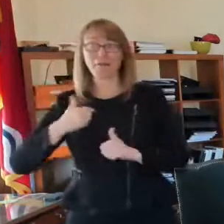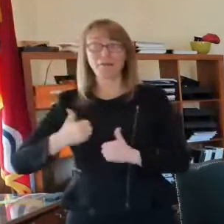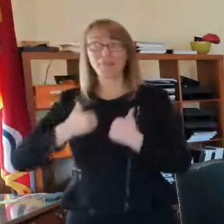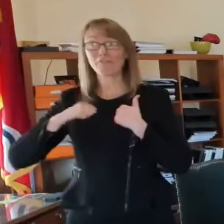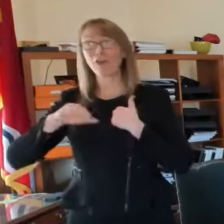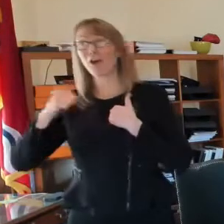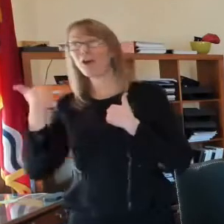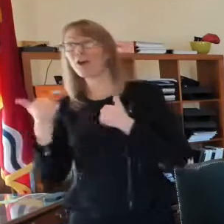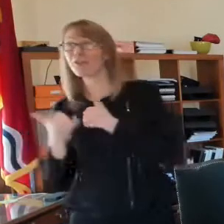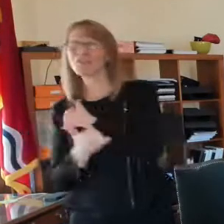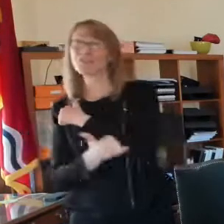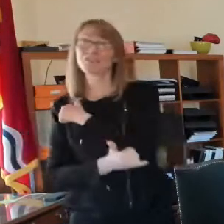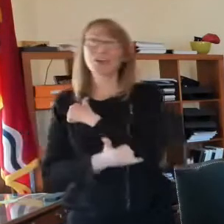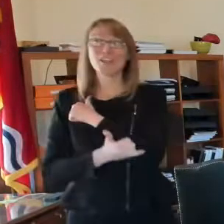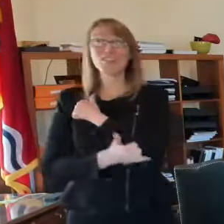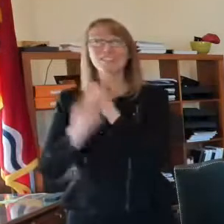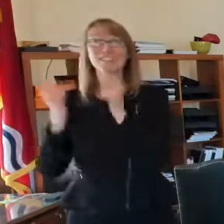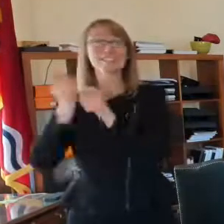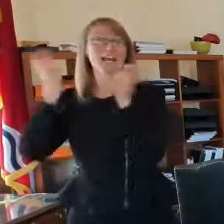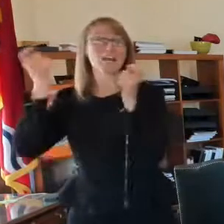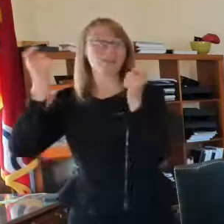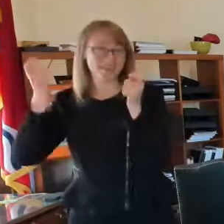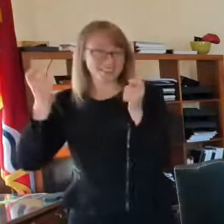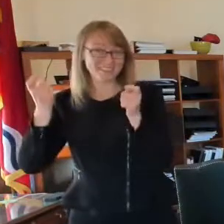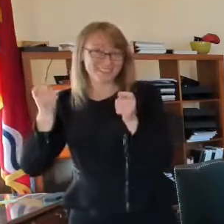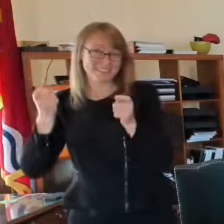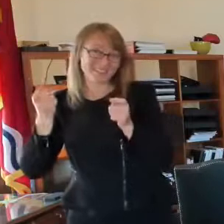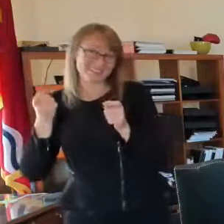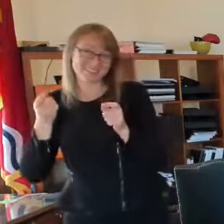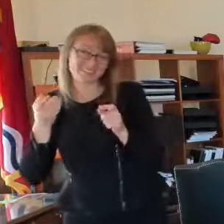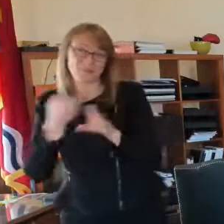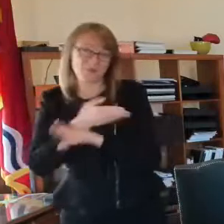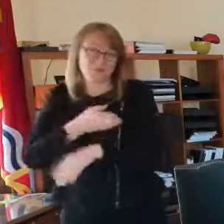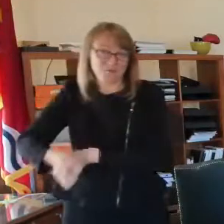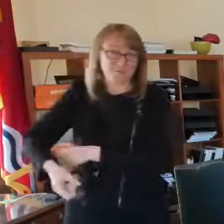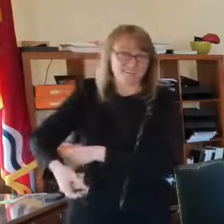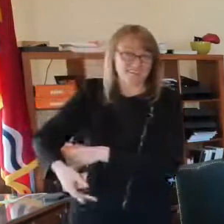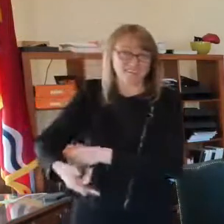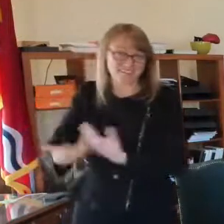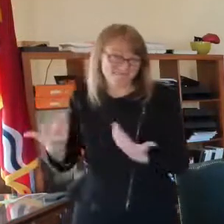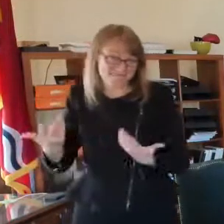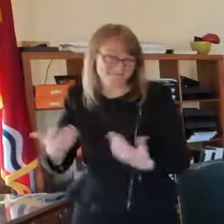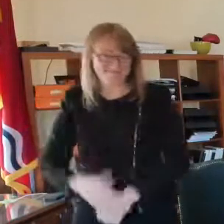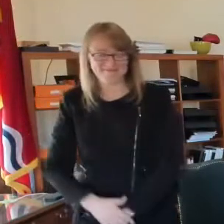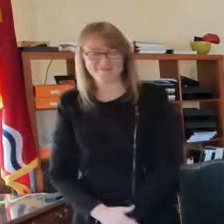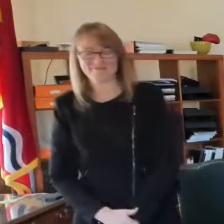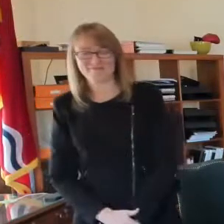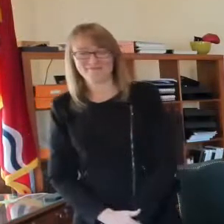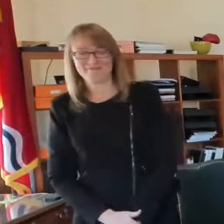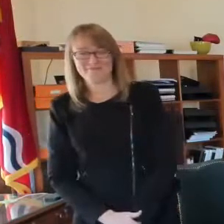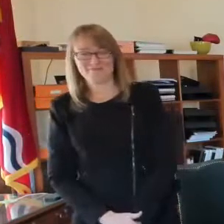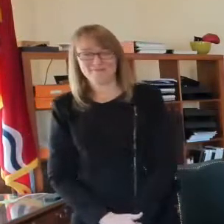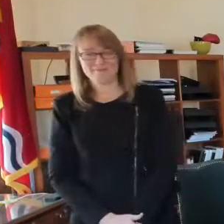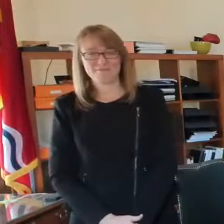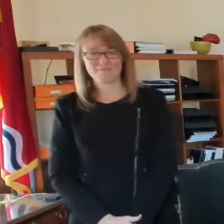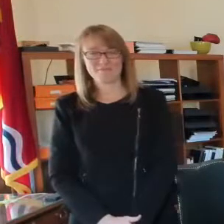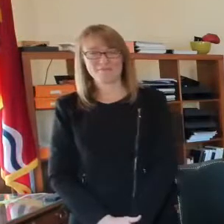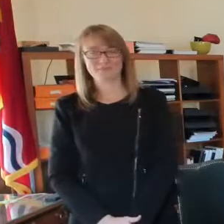what else today? Oh, I know. Switching subjects a little bit. So,